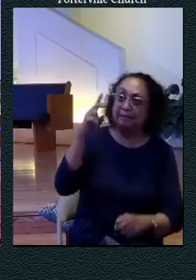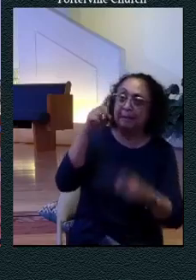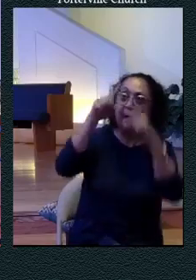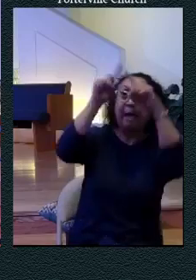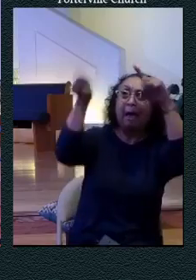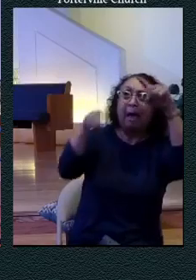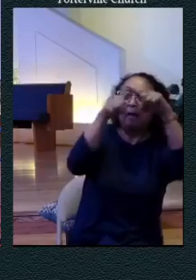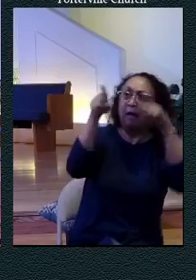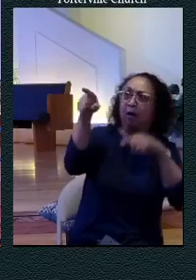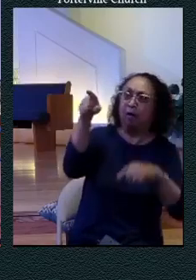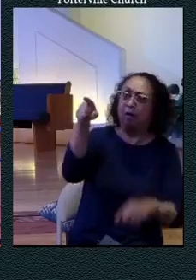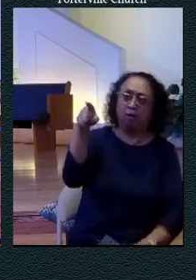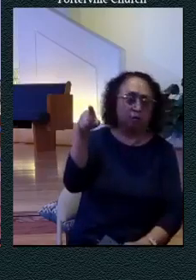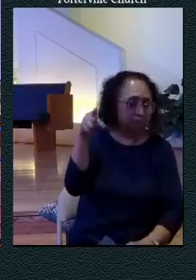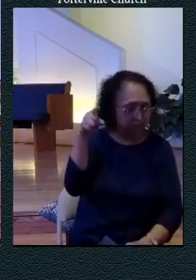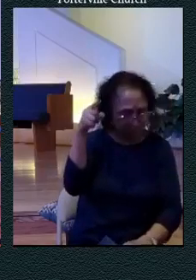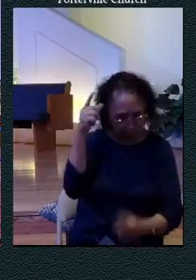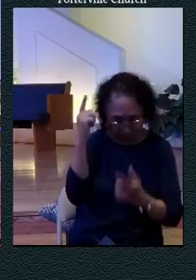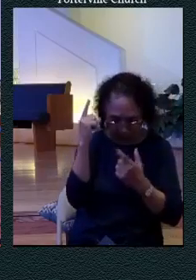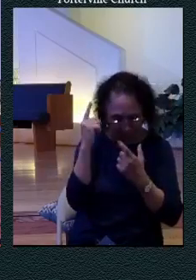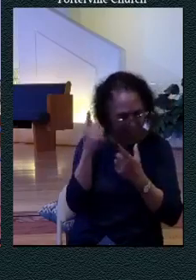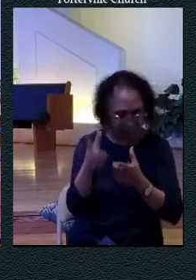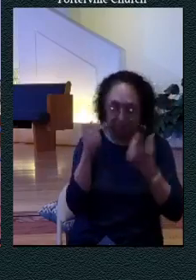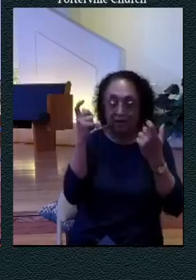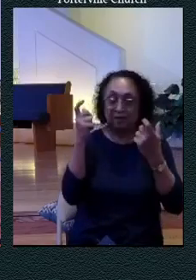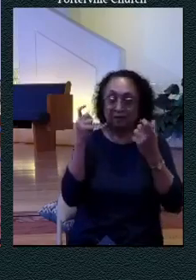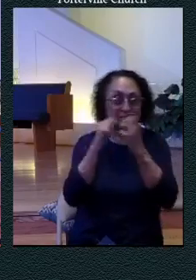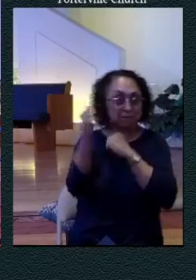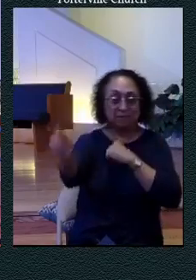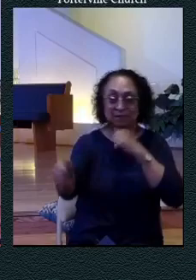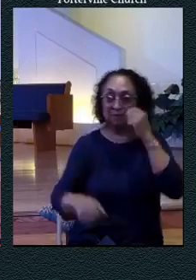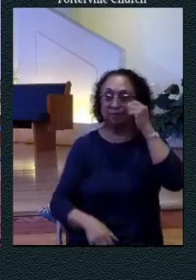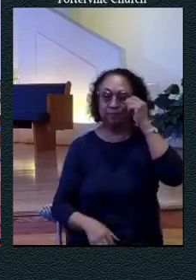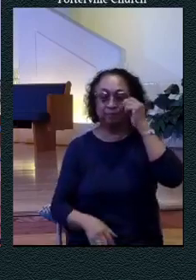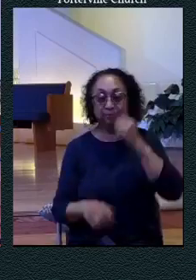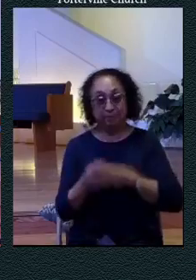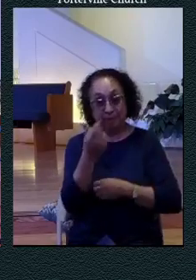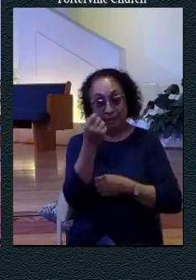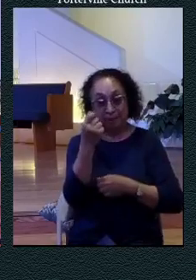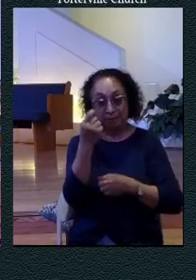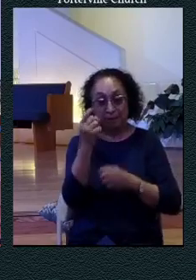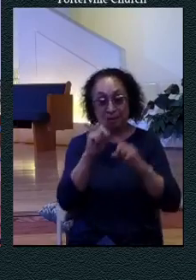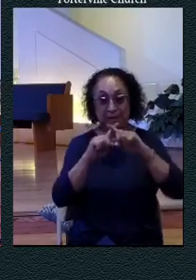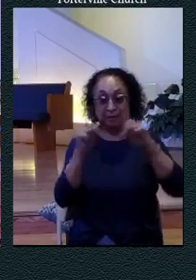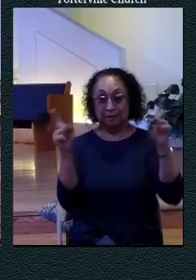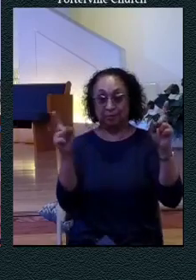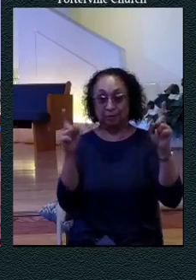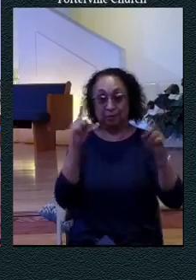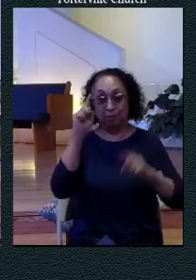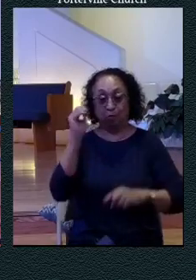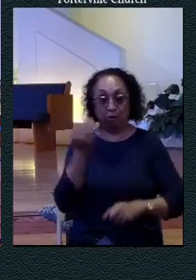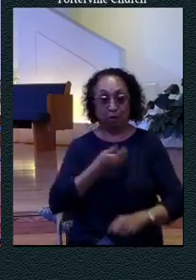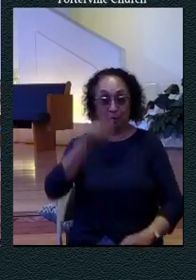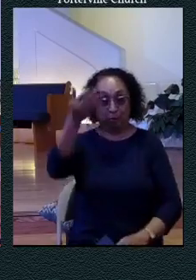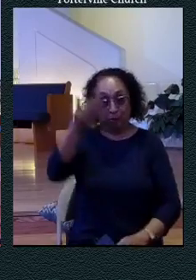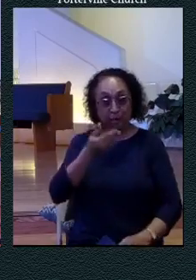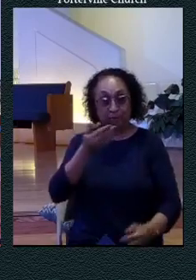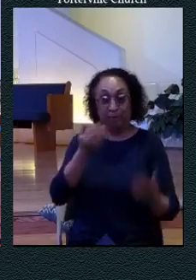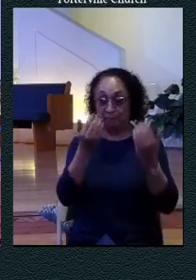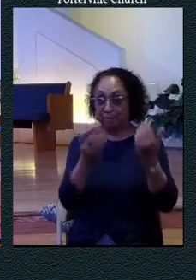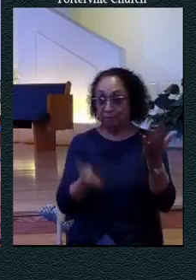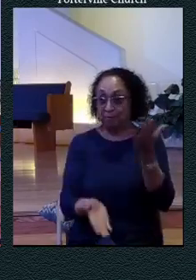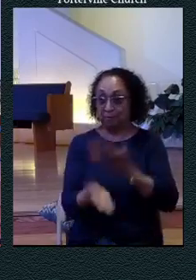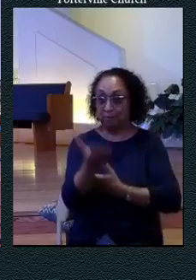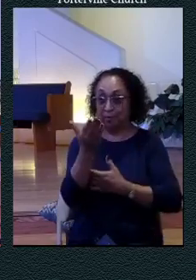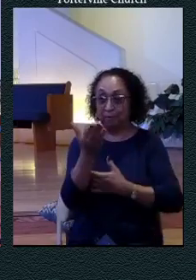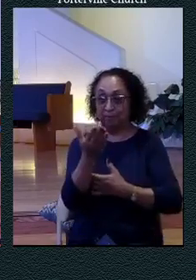just races away. We're going to do something a little different for our welcome this morning. I didn't know